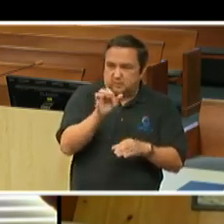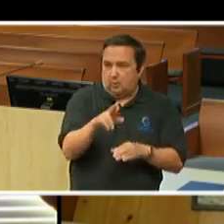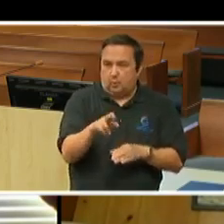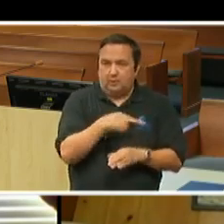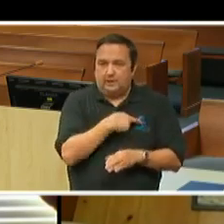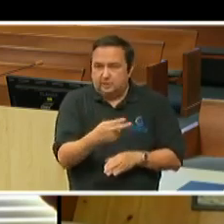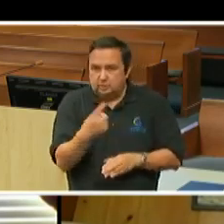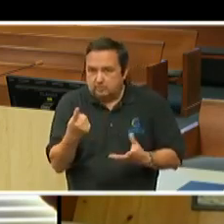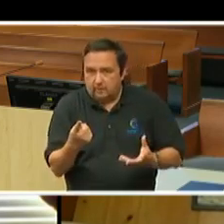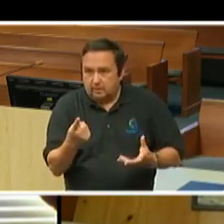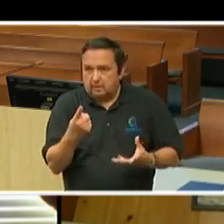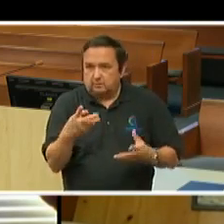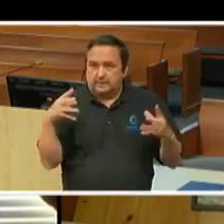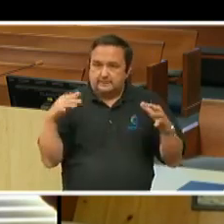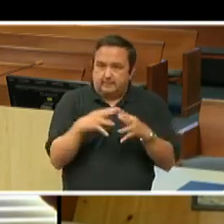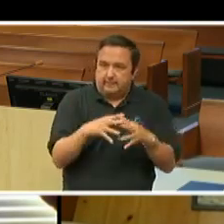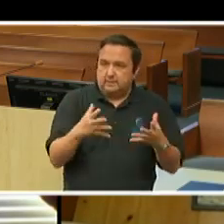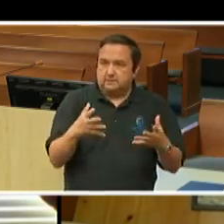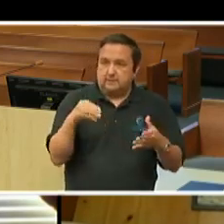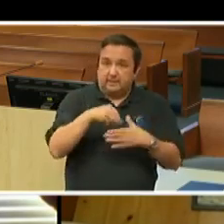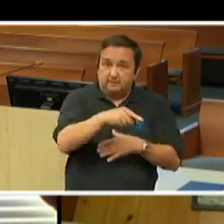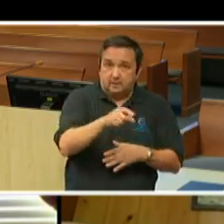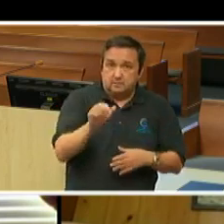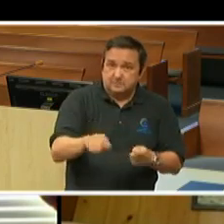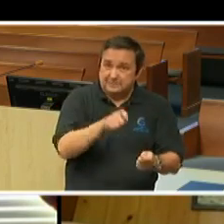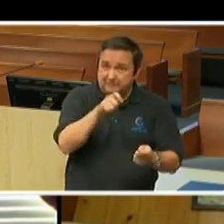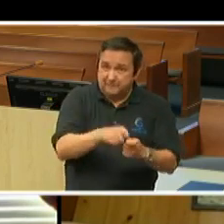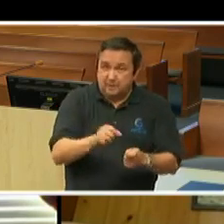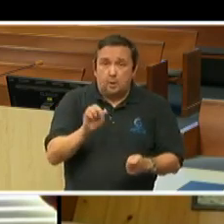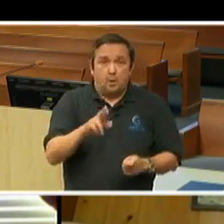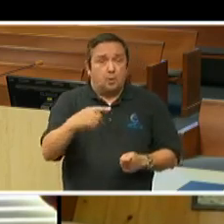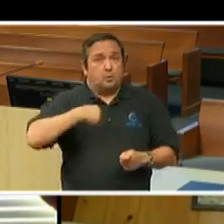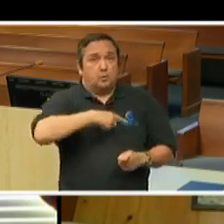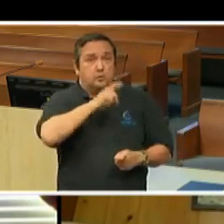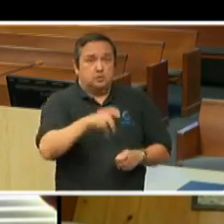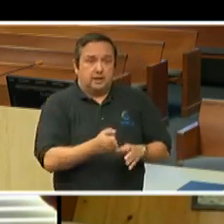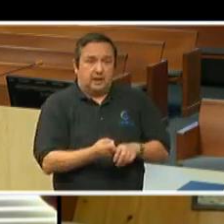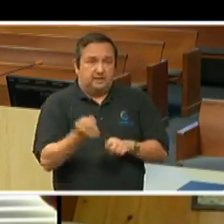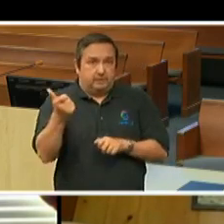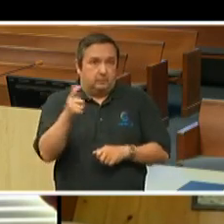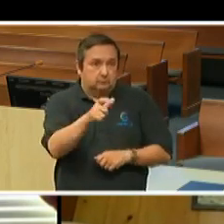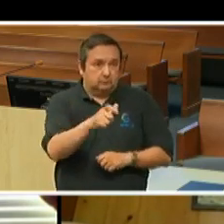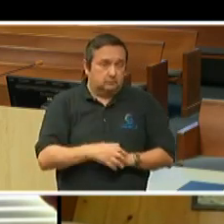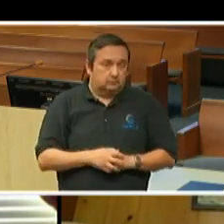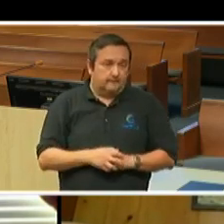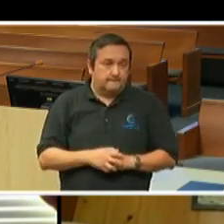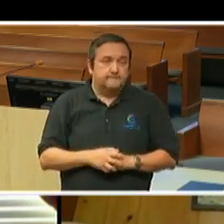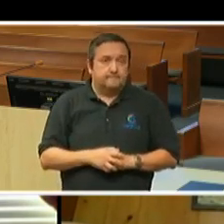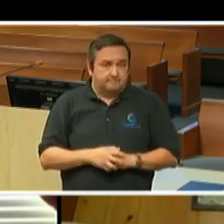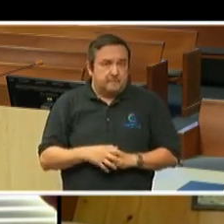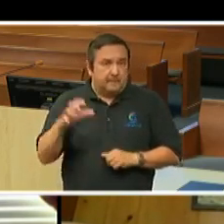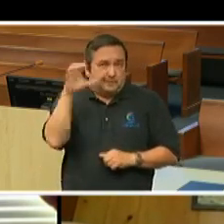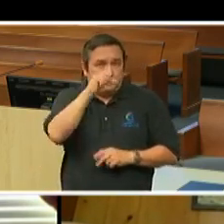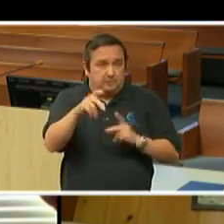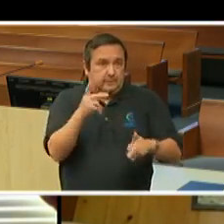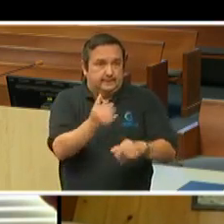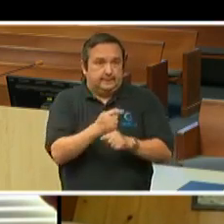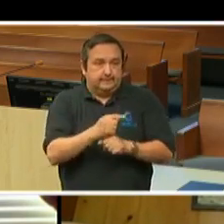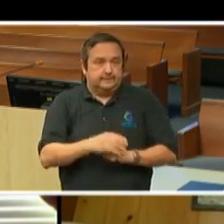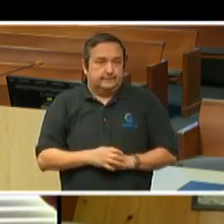religious assemblies in here specifically, or do you think we should leave it out and assume people can get it?